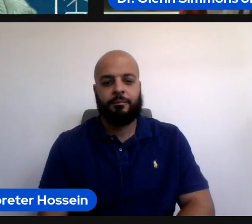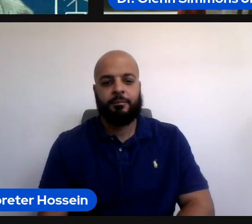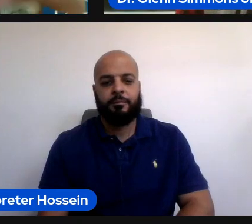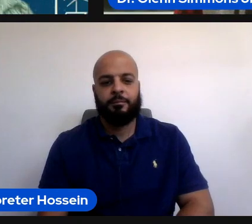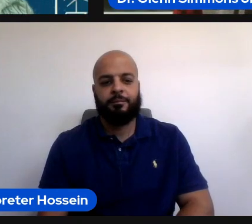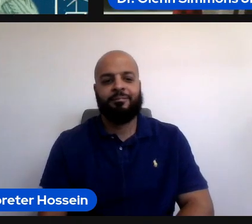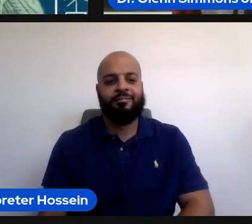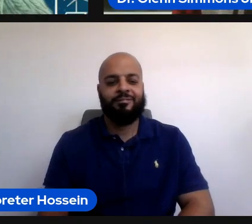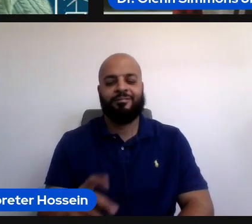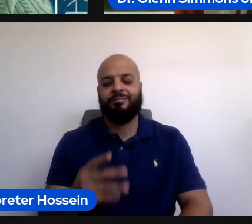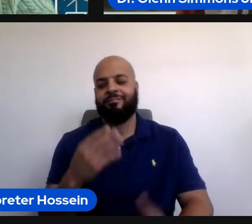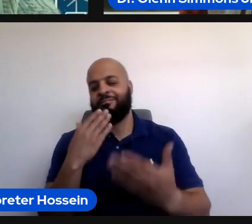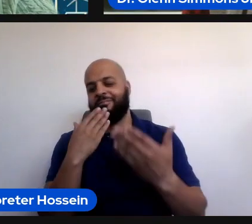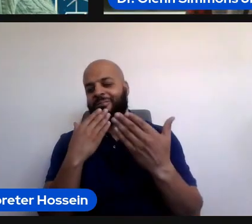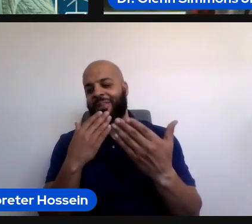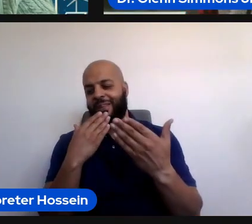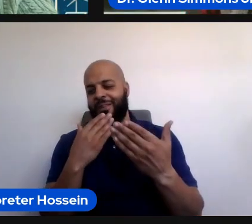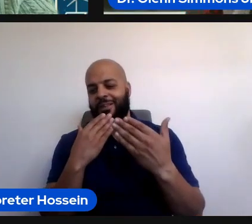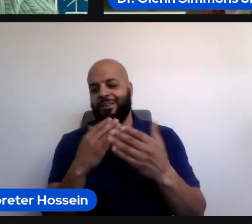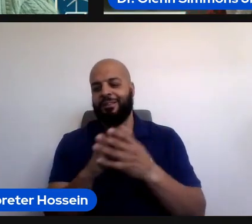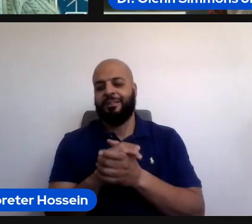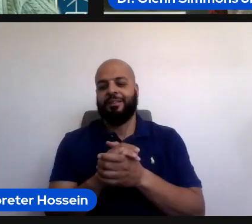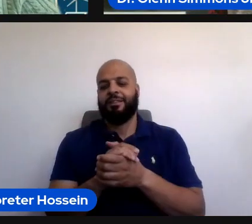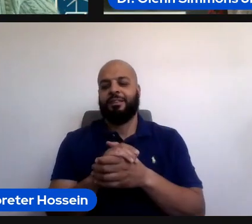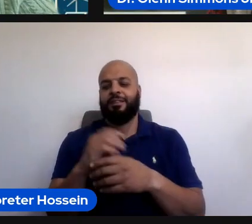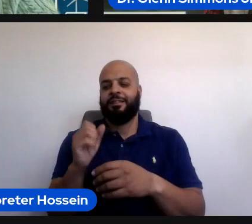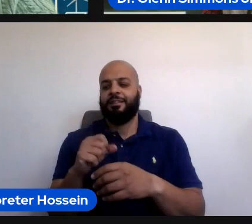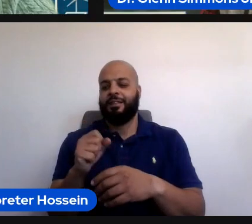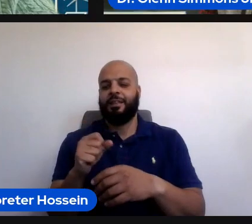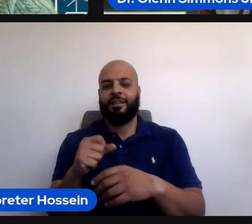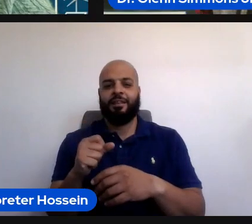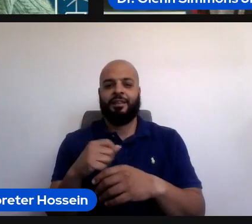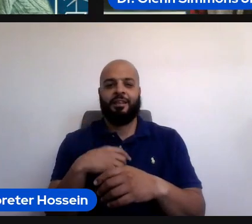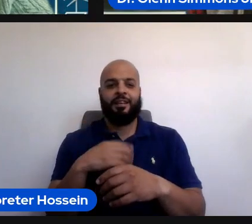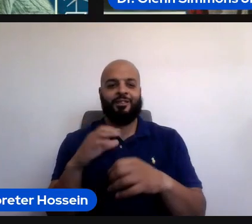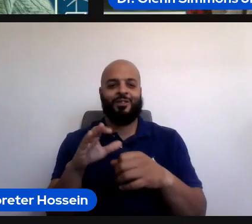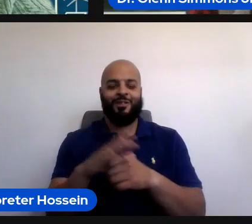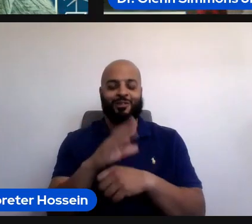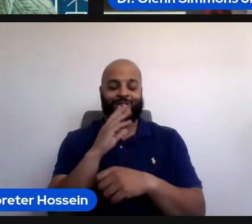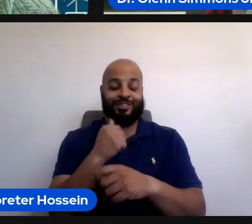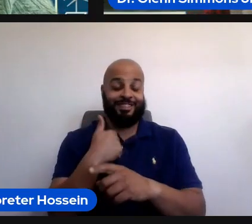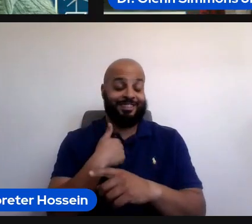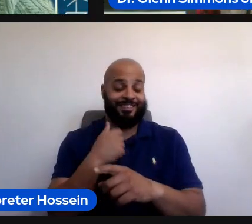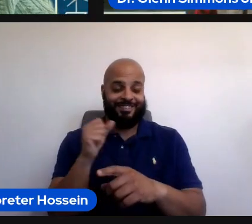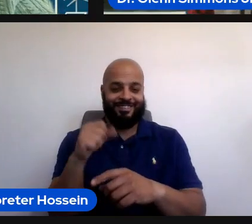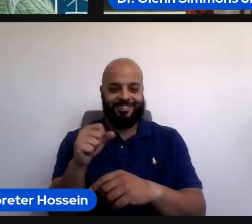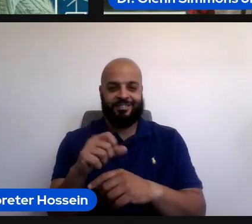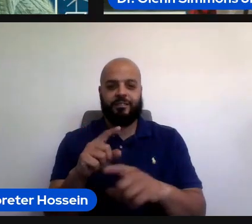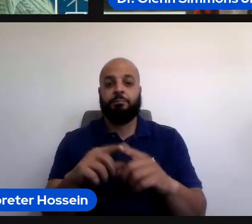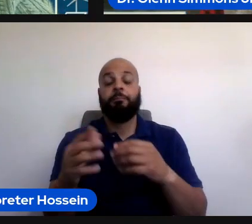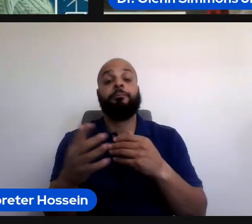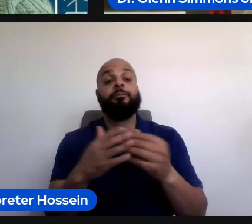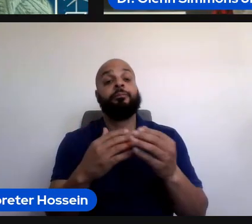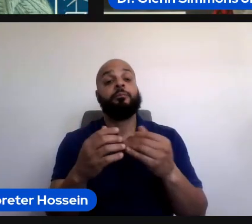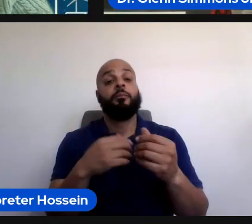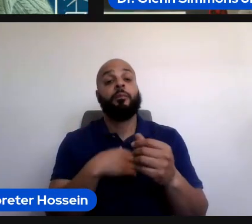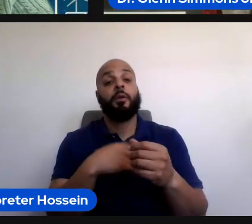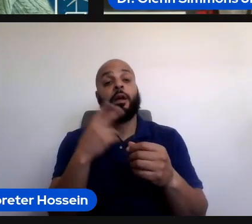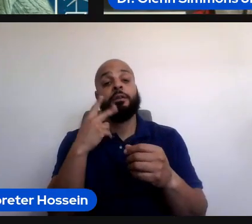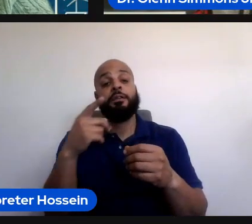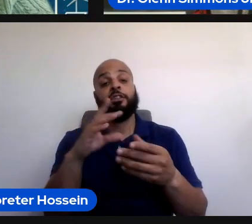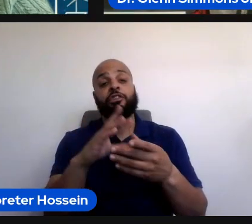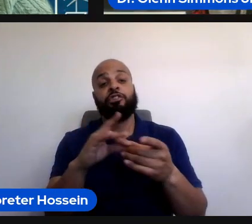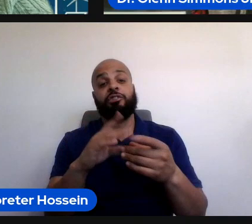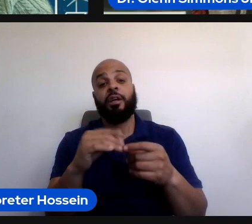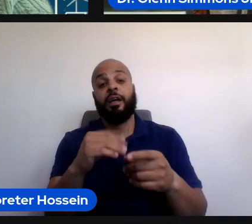Thank you, Dr. Simmons. Yeah, I was doing a full talk all there by myself. Anyway, I'm looking in the chat, and